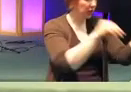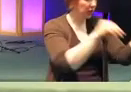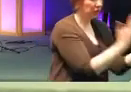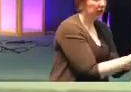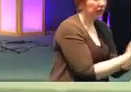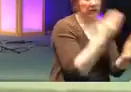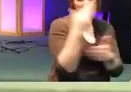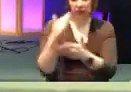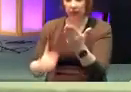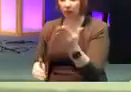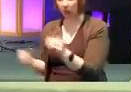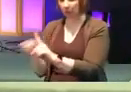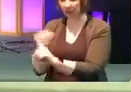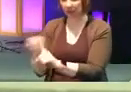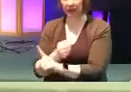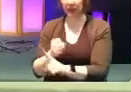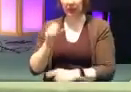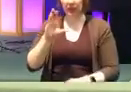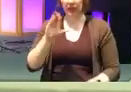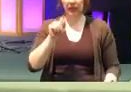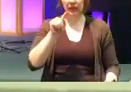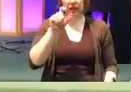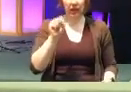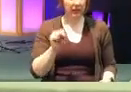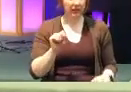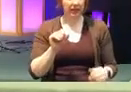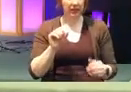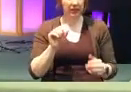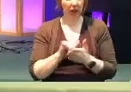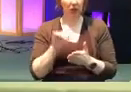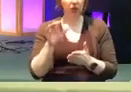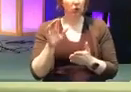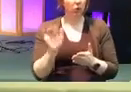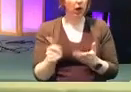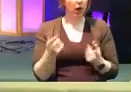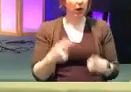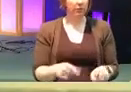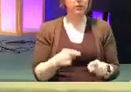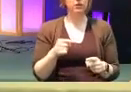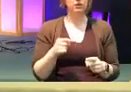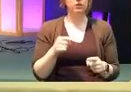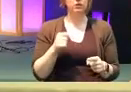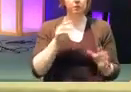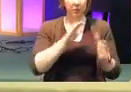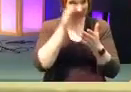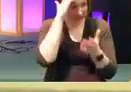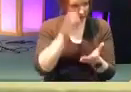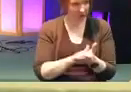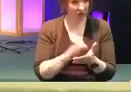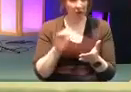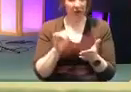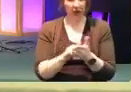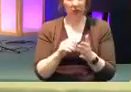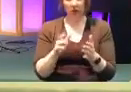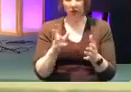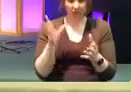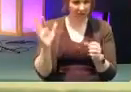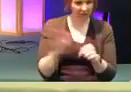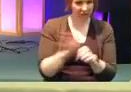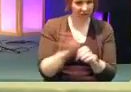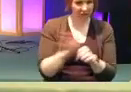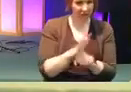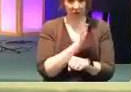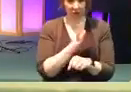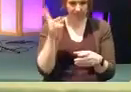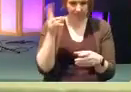beaten. And in Acts chapter 4, that was a situation where the church, the individuals, those believers that were wholeheartedly following